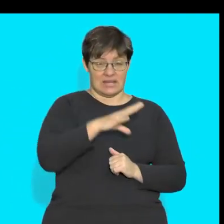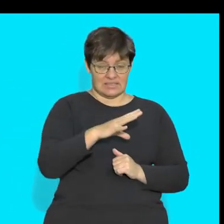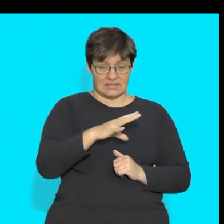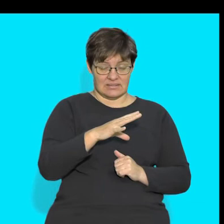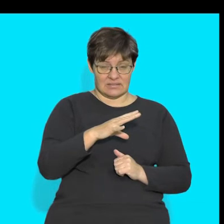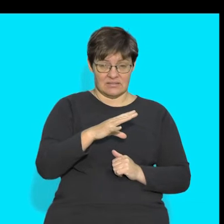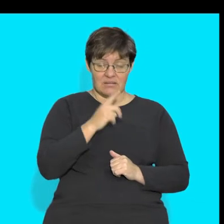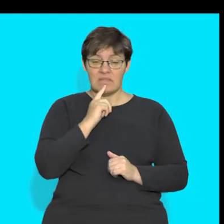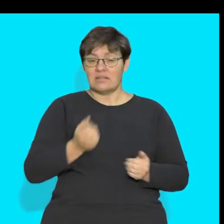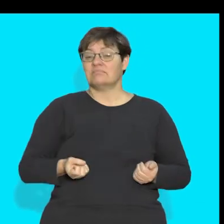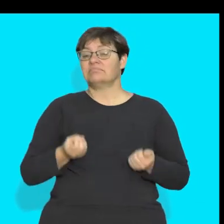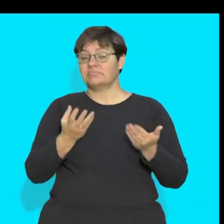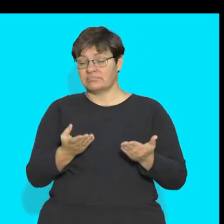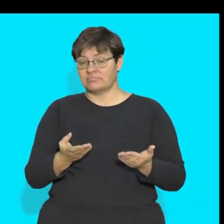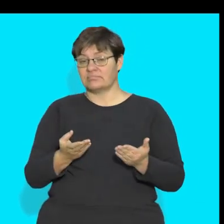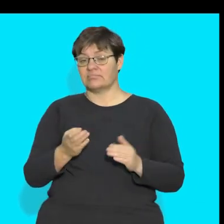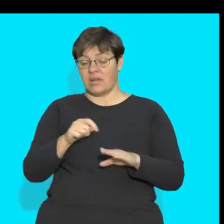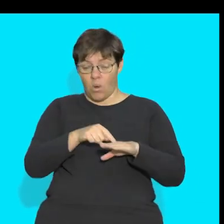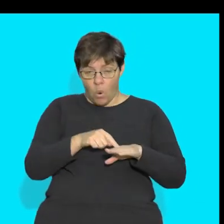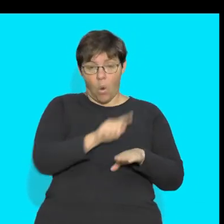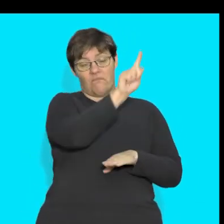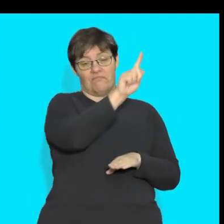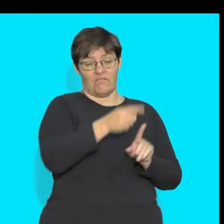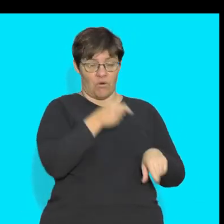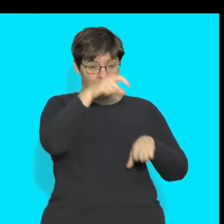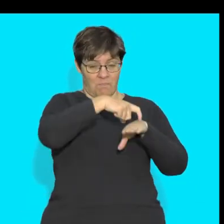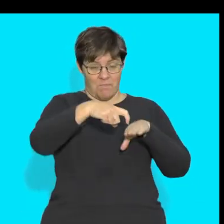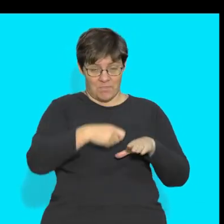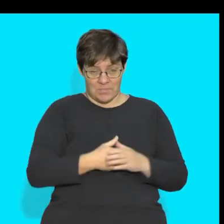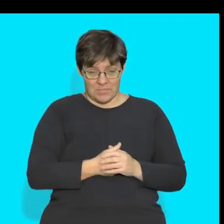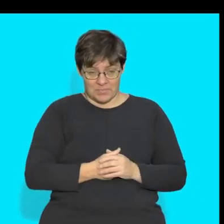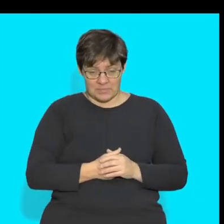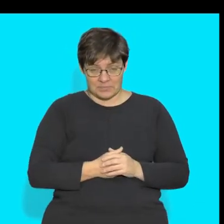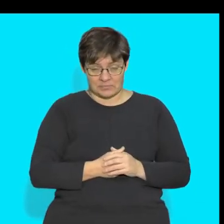incident light that will emit an electron from the cathode.